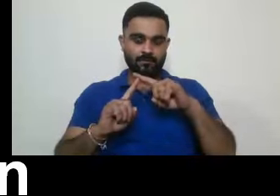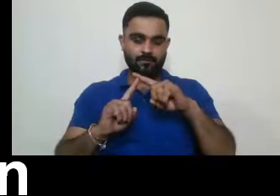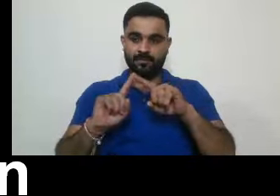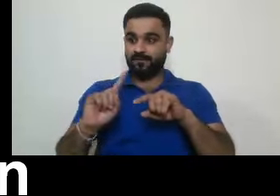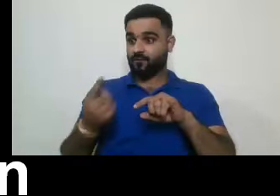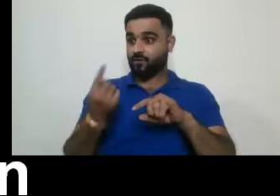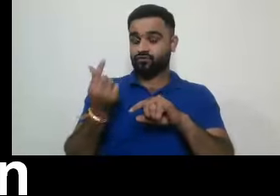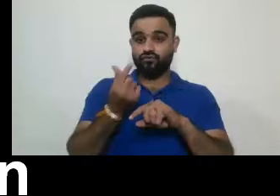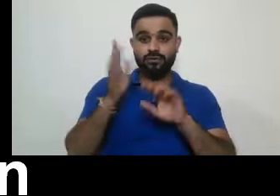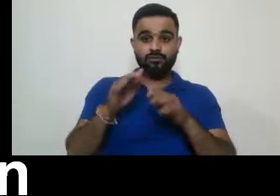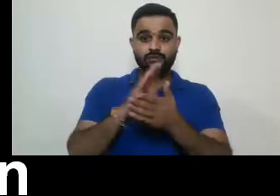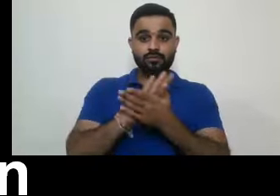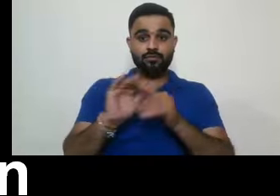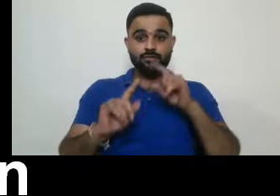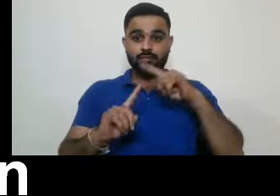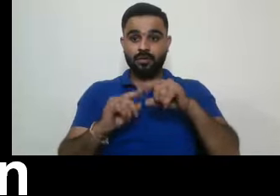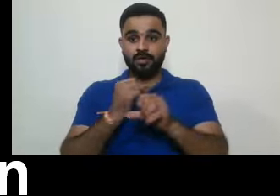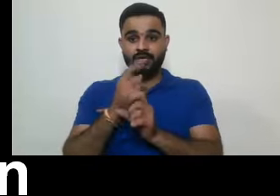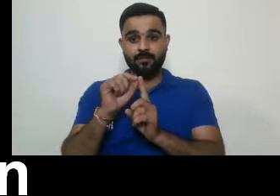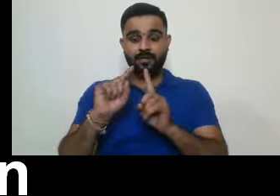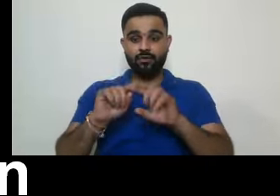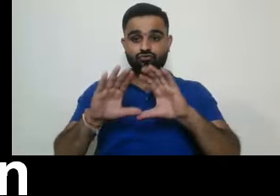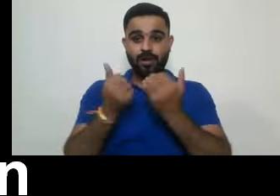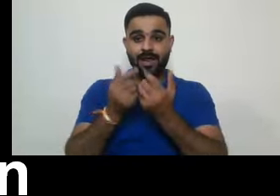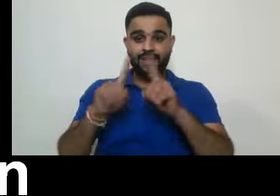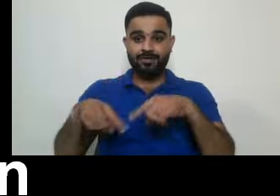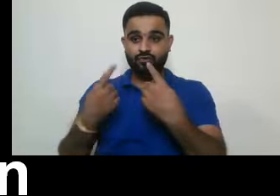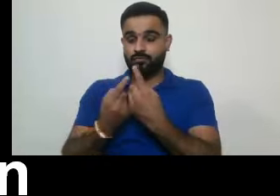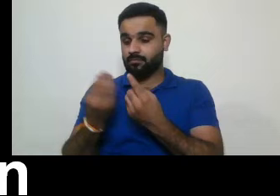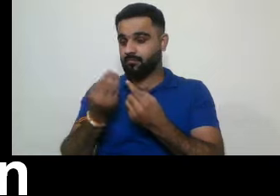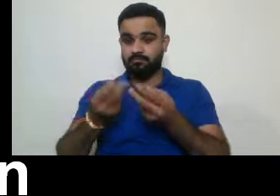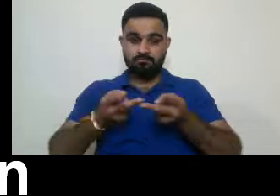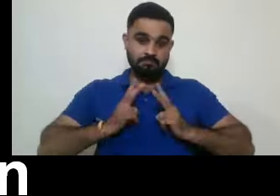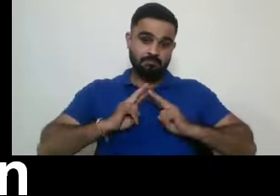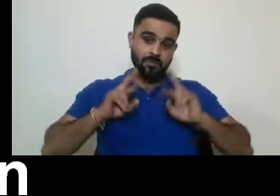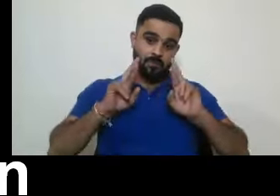you used ChatGPT in your classrooms? Can I invite some responses?